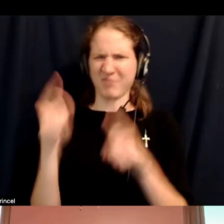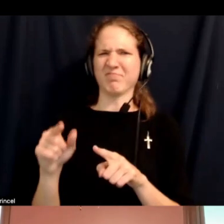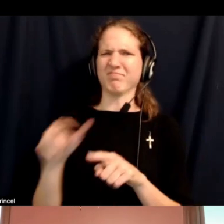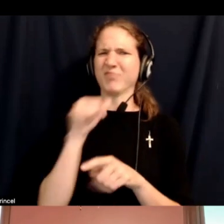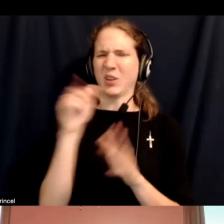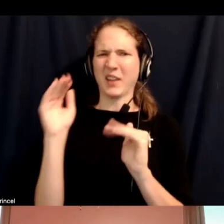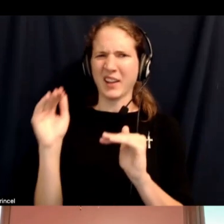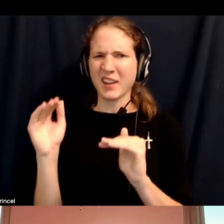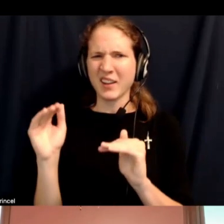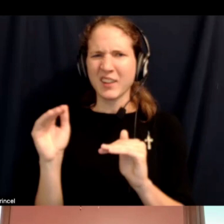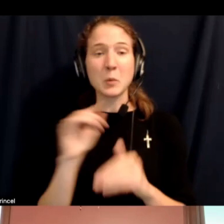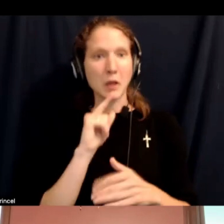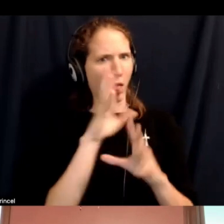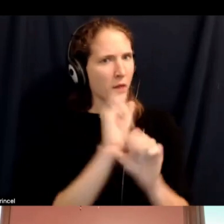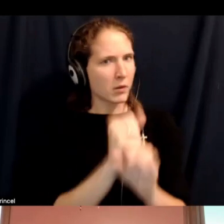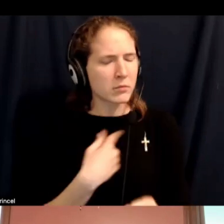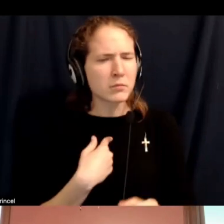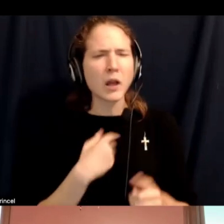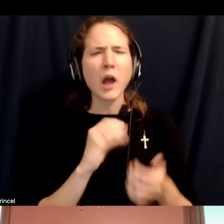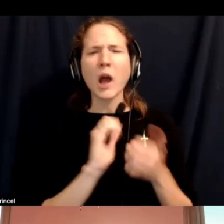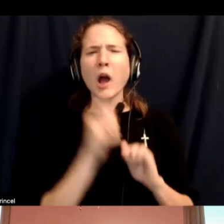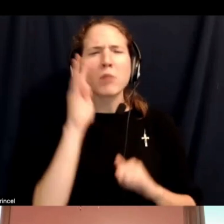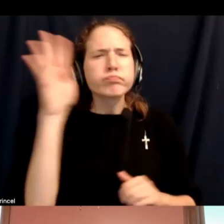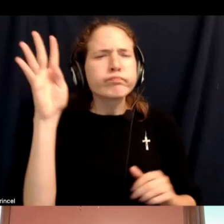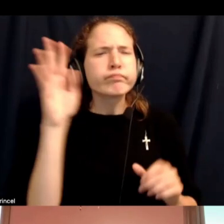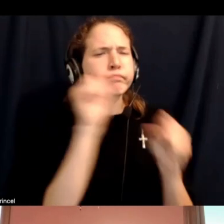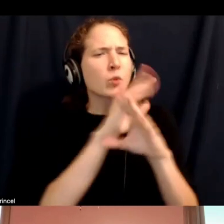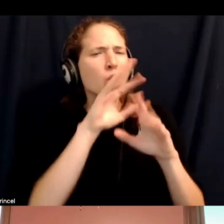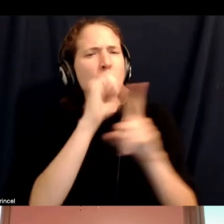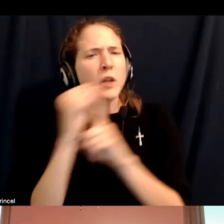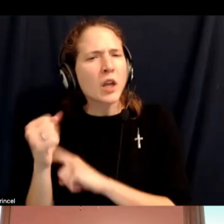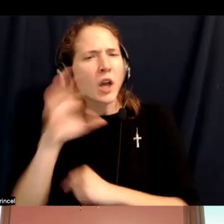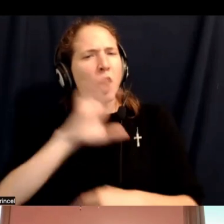How do you come up with your situations and your characters? So